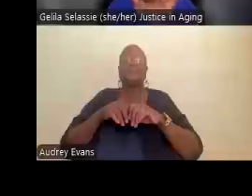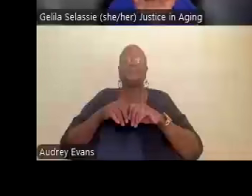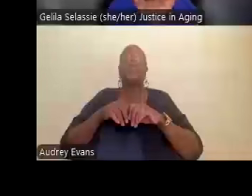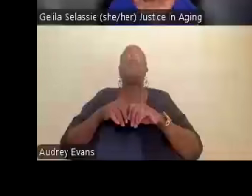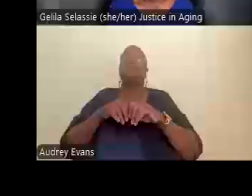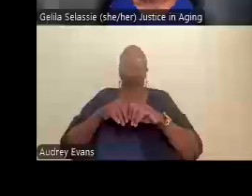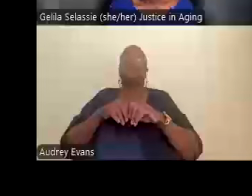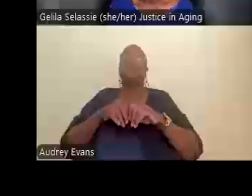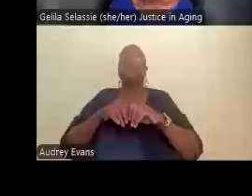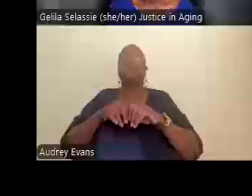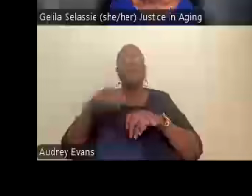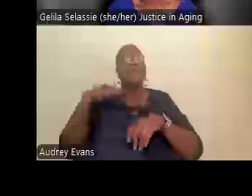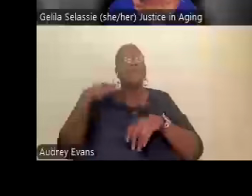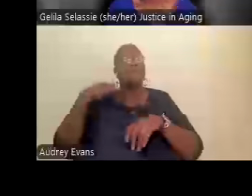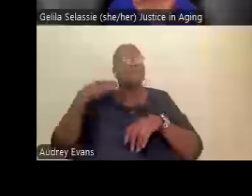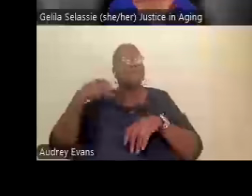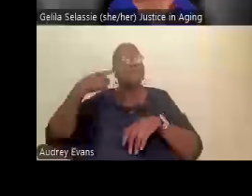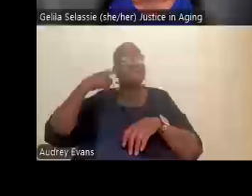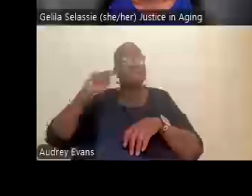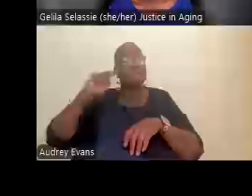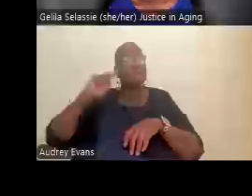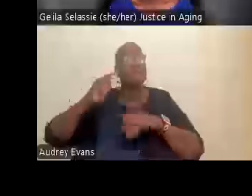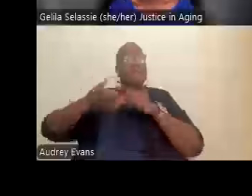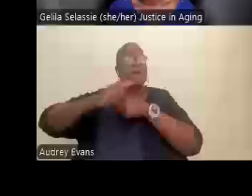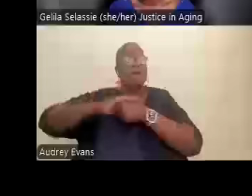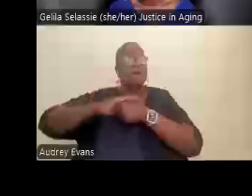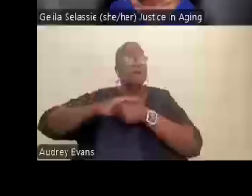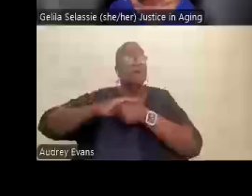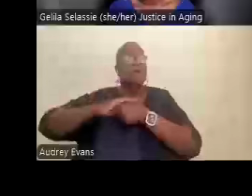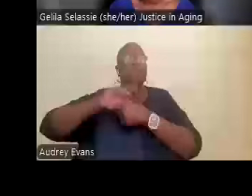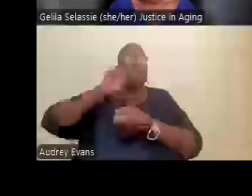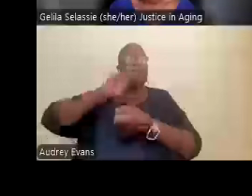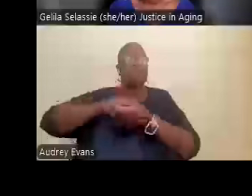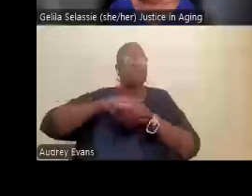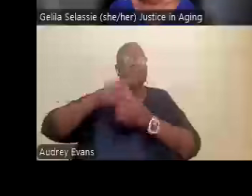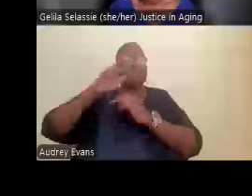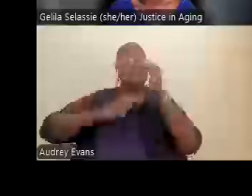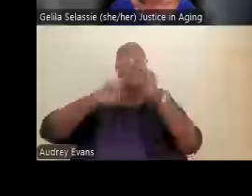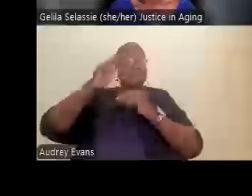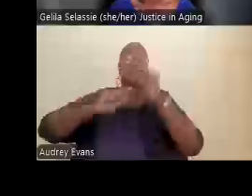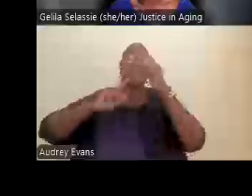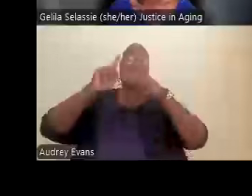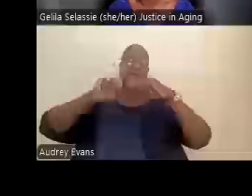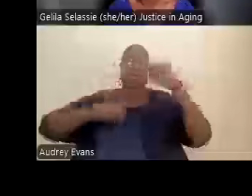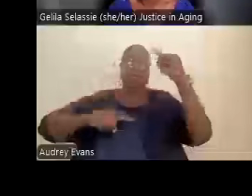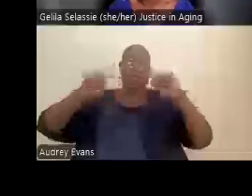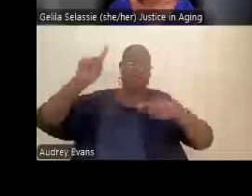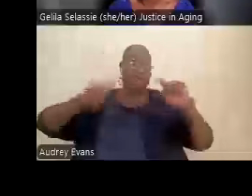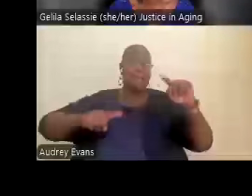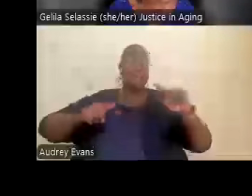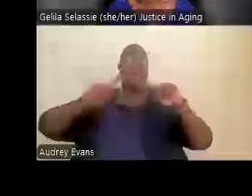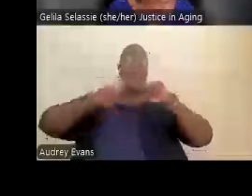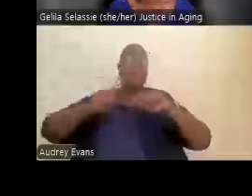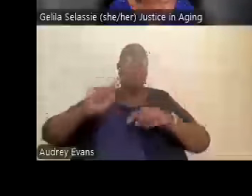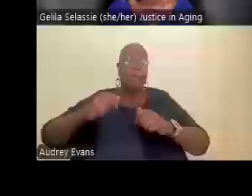So in terms of eligibility for Medicaid coverage for nursing facilities, it varies a lot on the state that you live